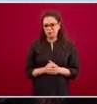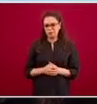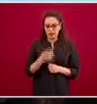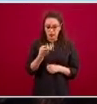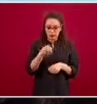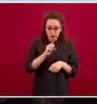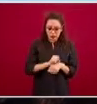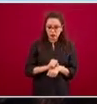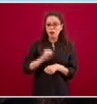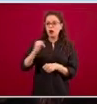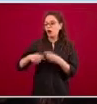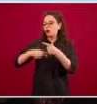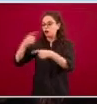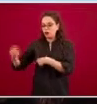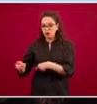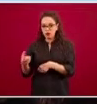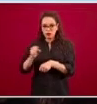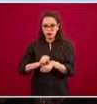like